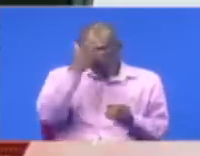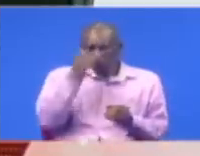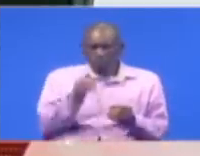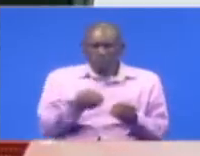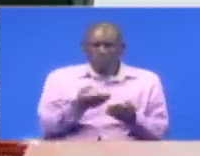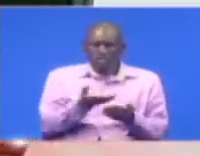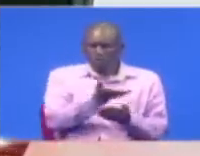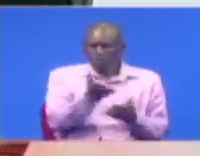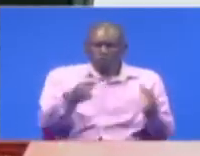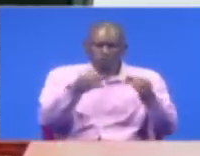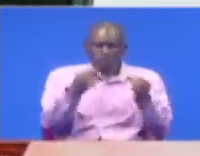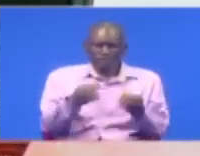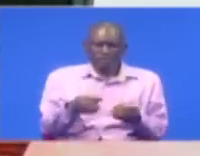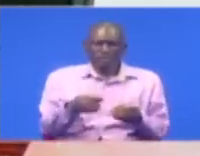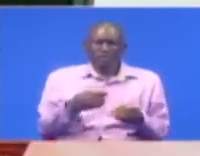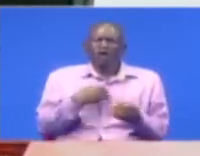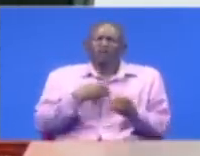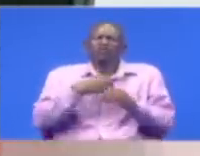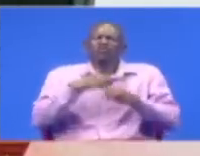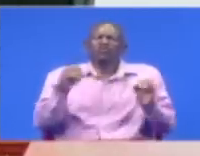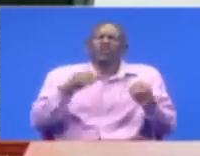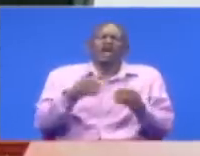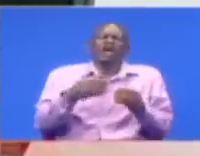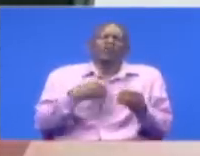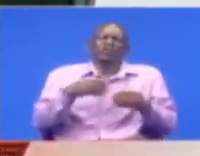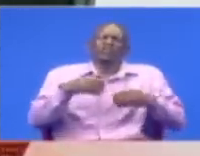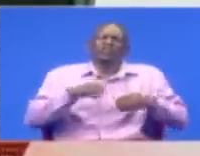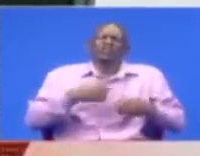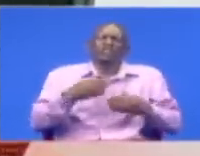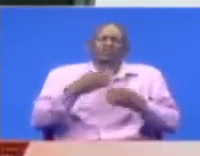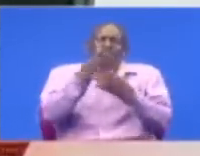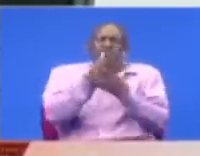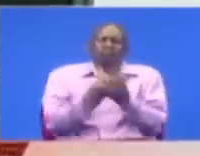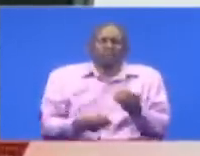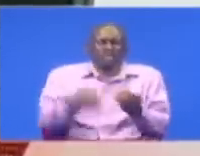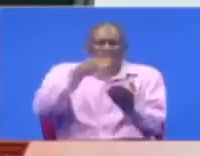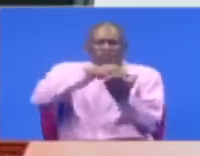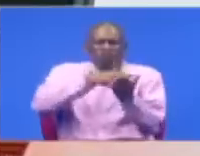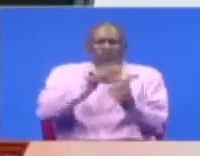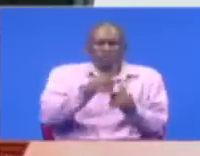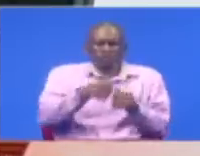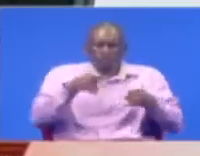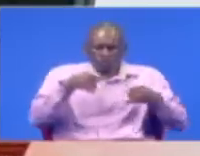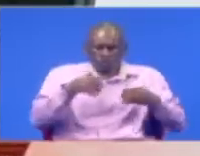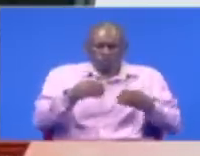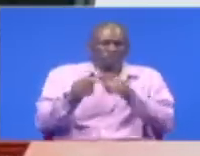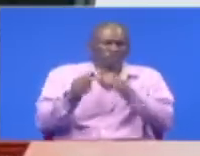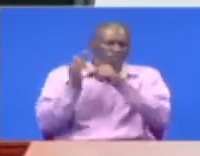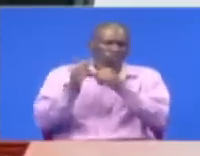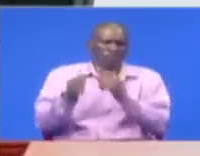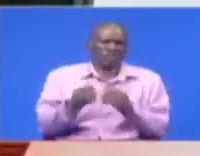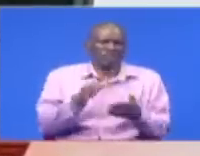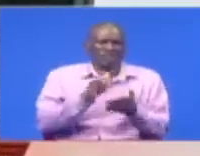them, it is the hopelessness of the situation that he's being confronted with.